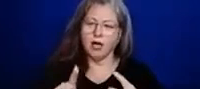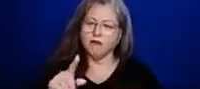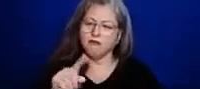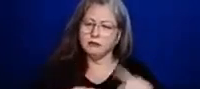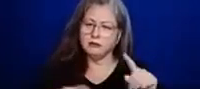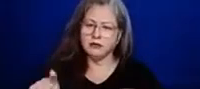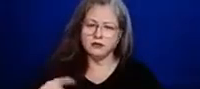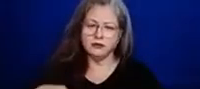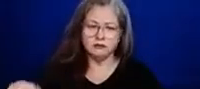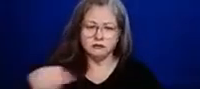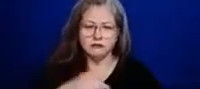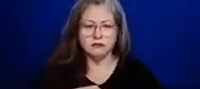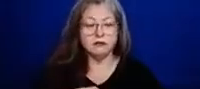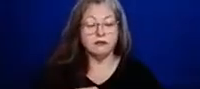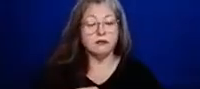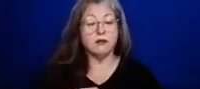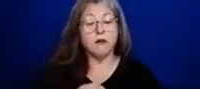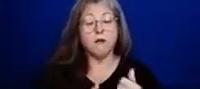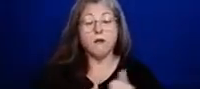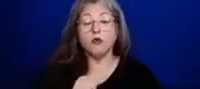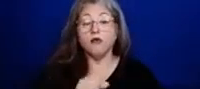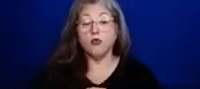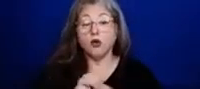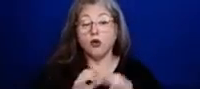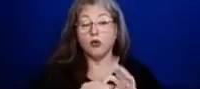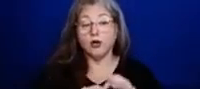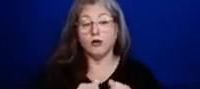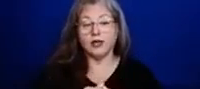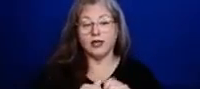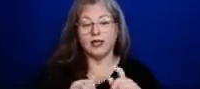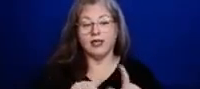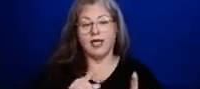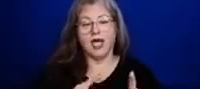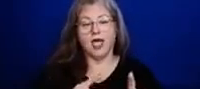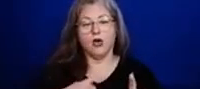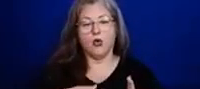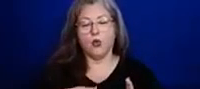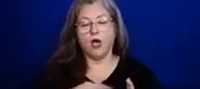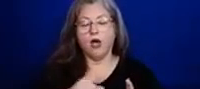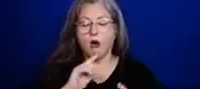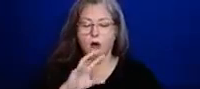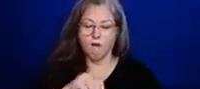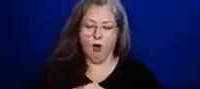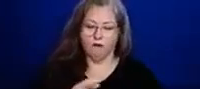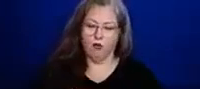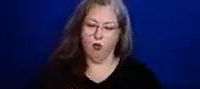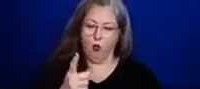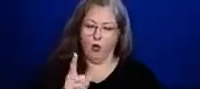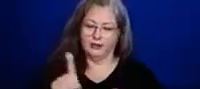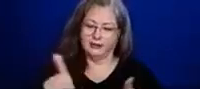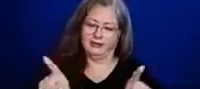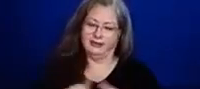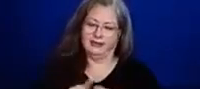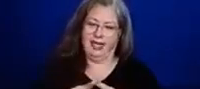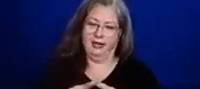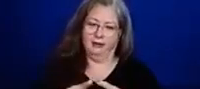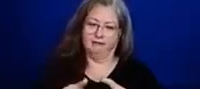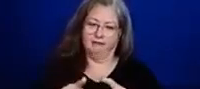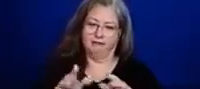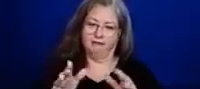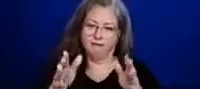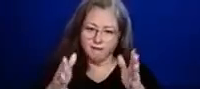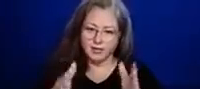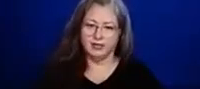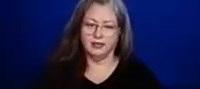But much of my work has to do with this integrity that we are all part of the same